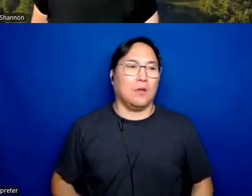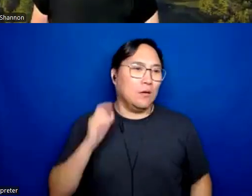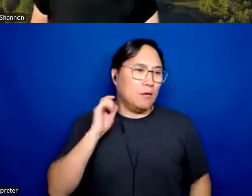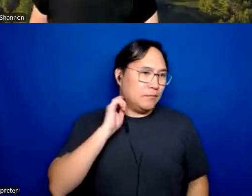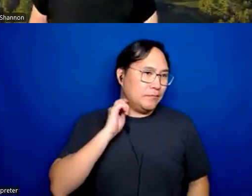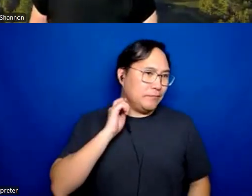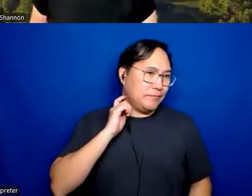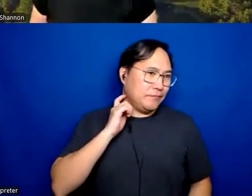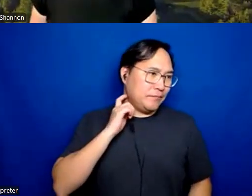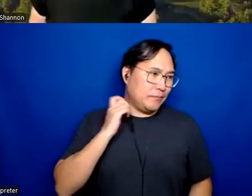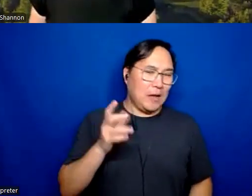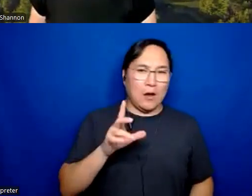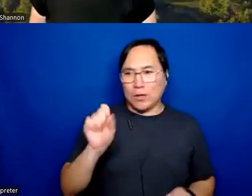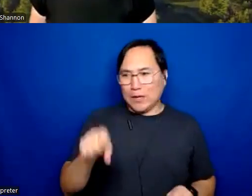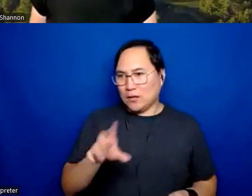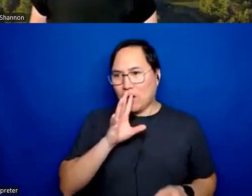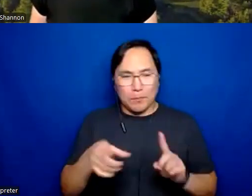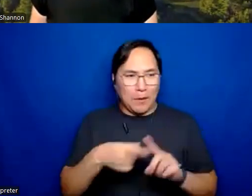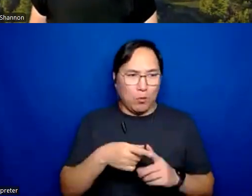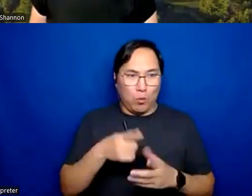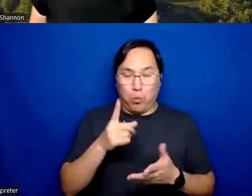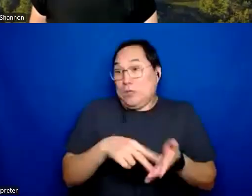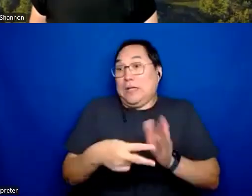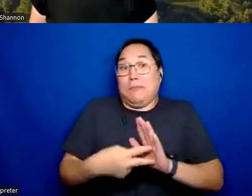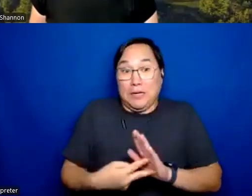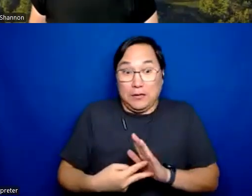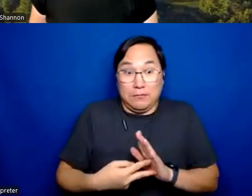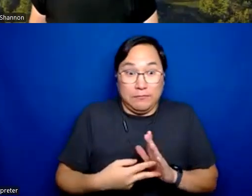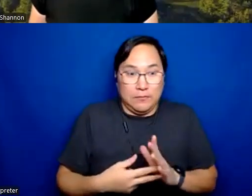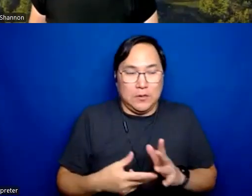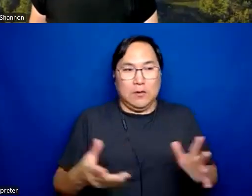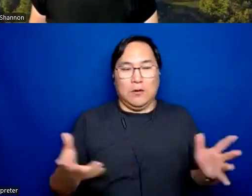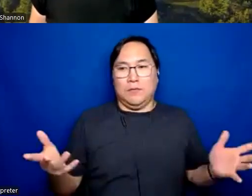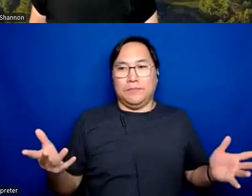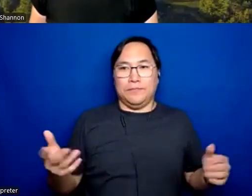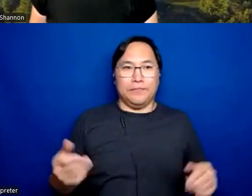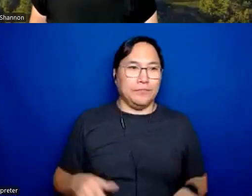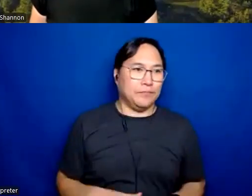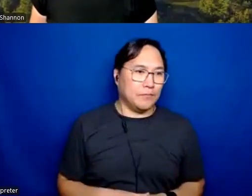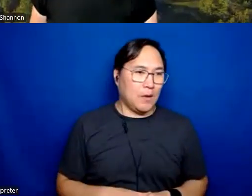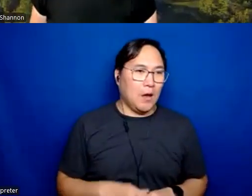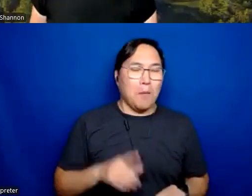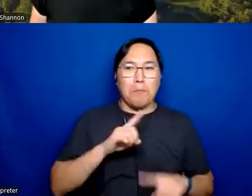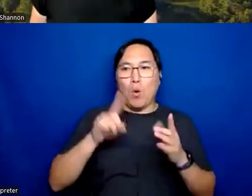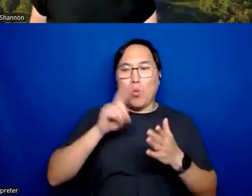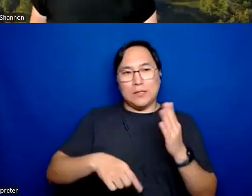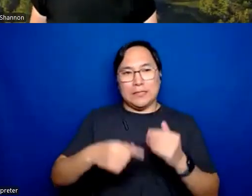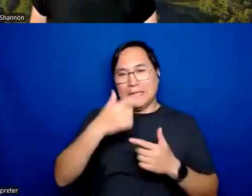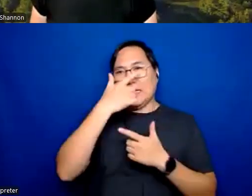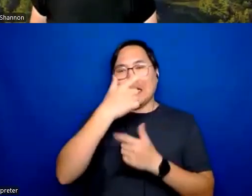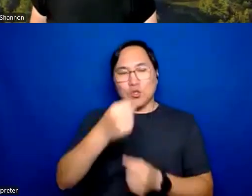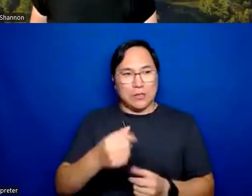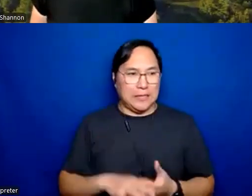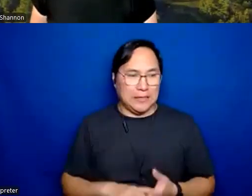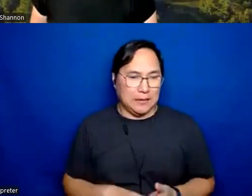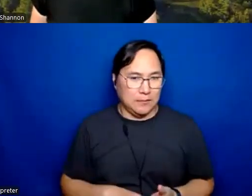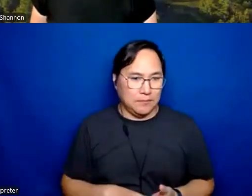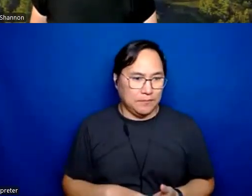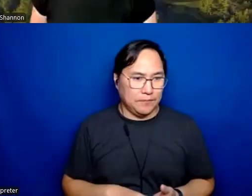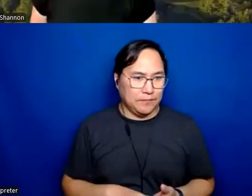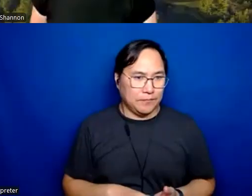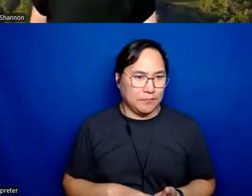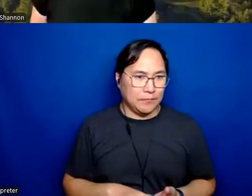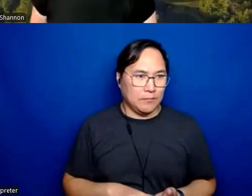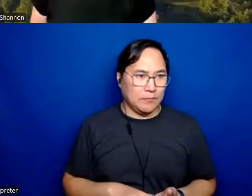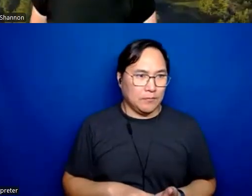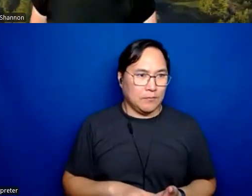talk about what those are and the way that they are. But the other thing that's interesting is that I think